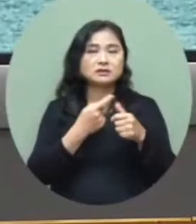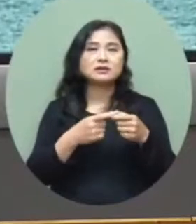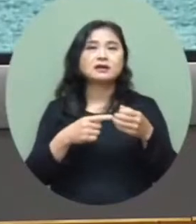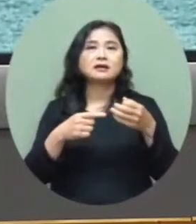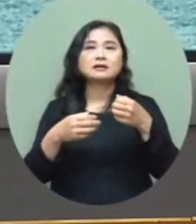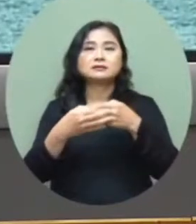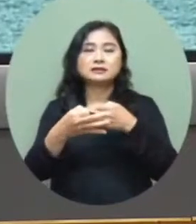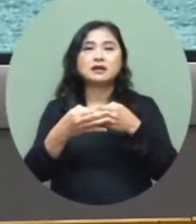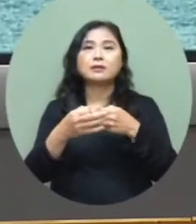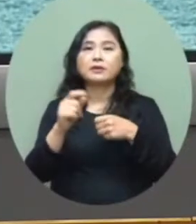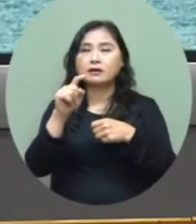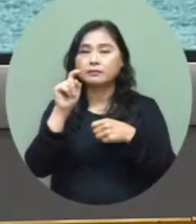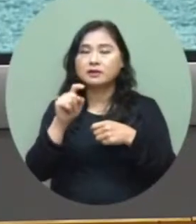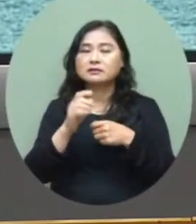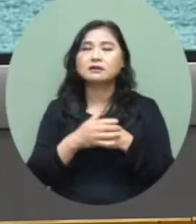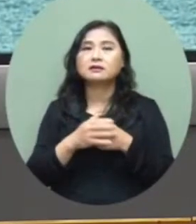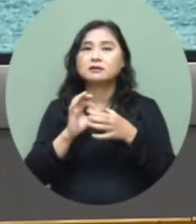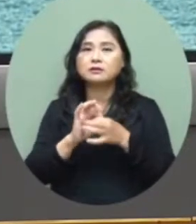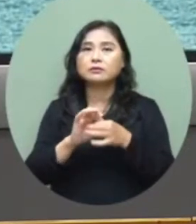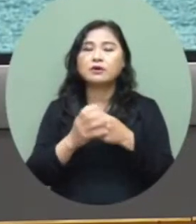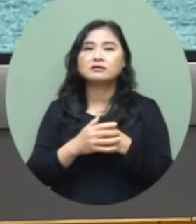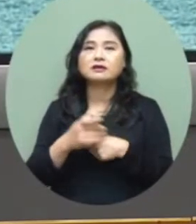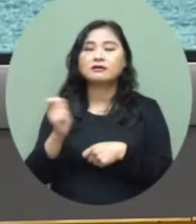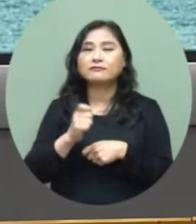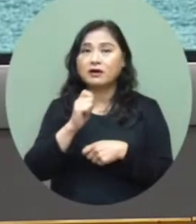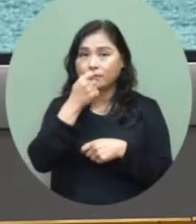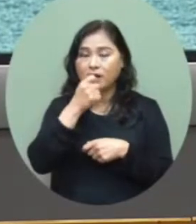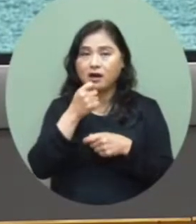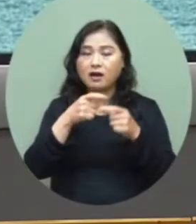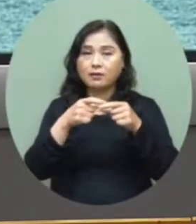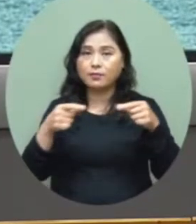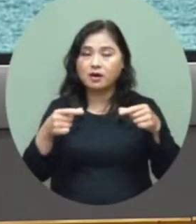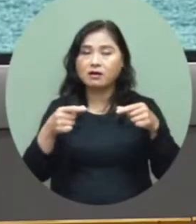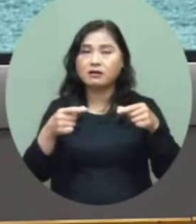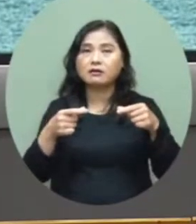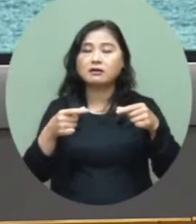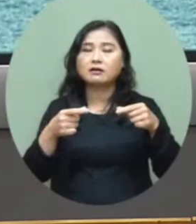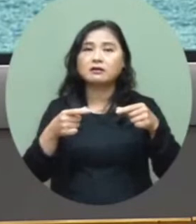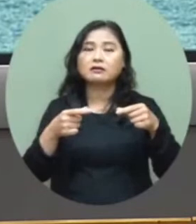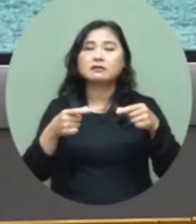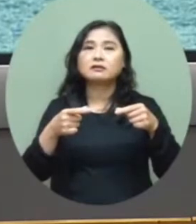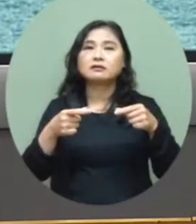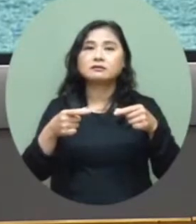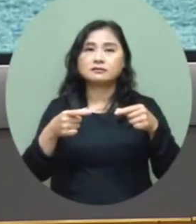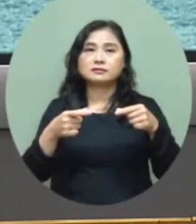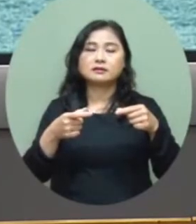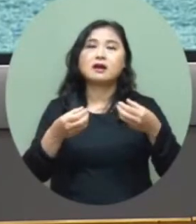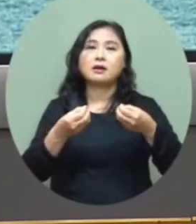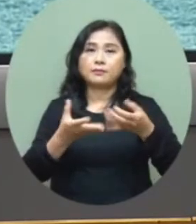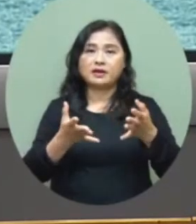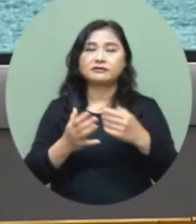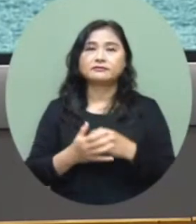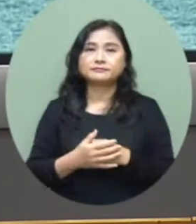distributing RAT kits free to members or service recipients at a number of